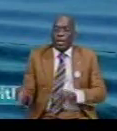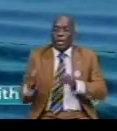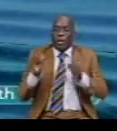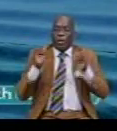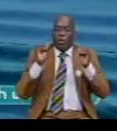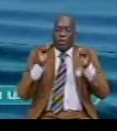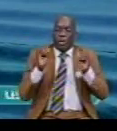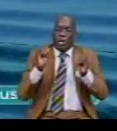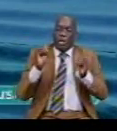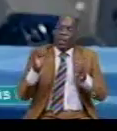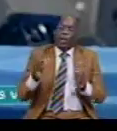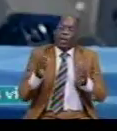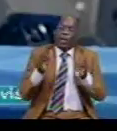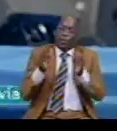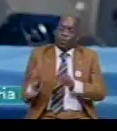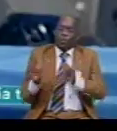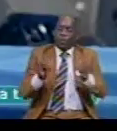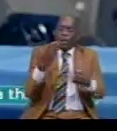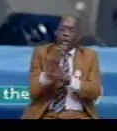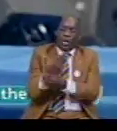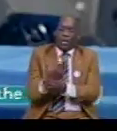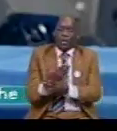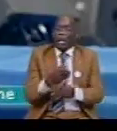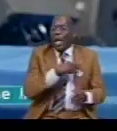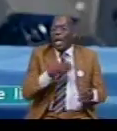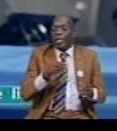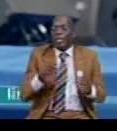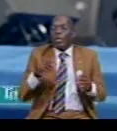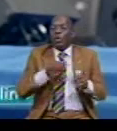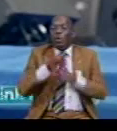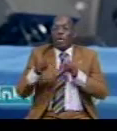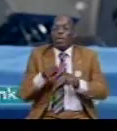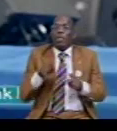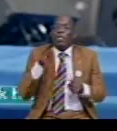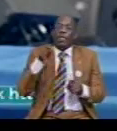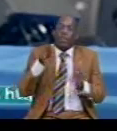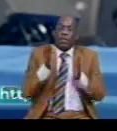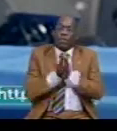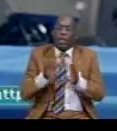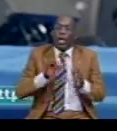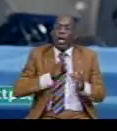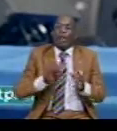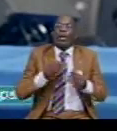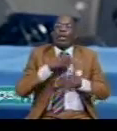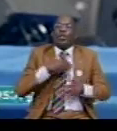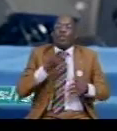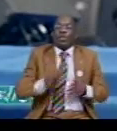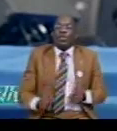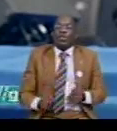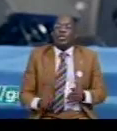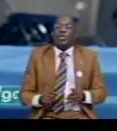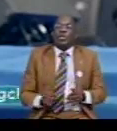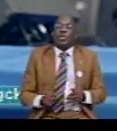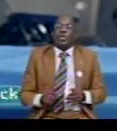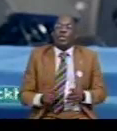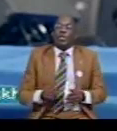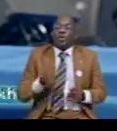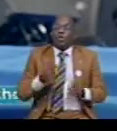mi nu oluwa sugba mo tun je lana e ba mi yin oluwa logo mo wa lati du oro group